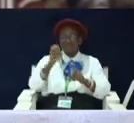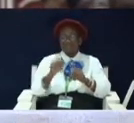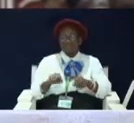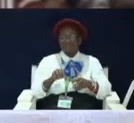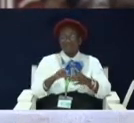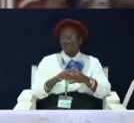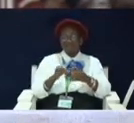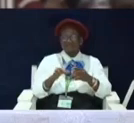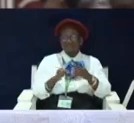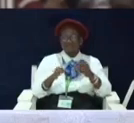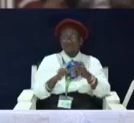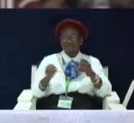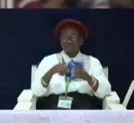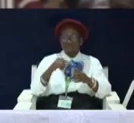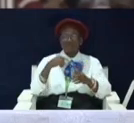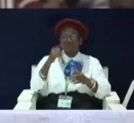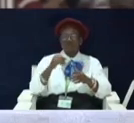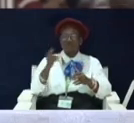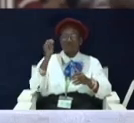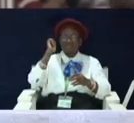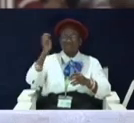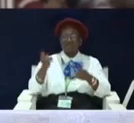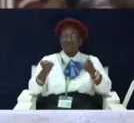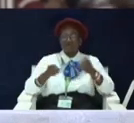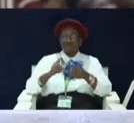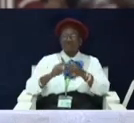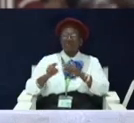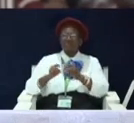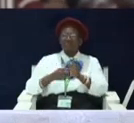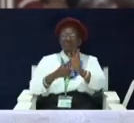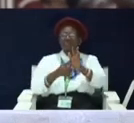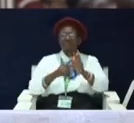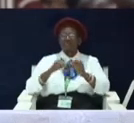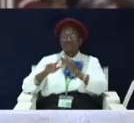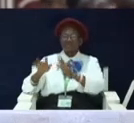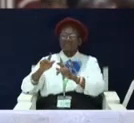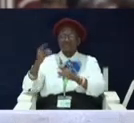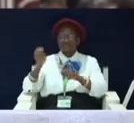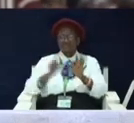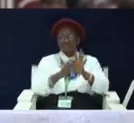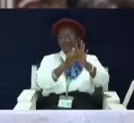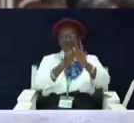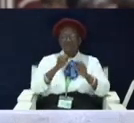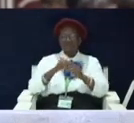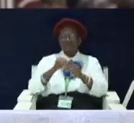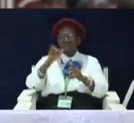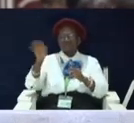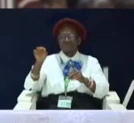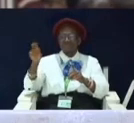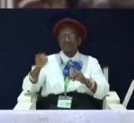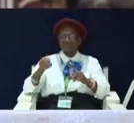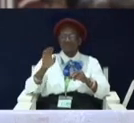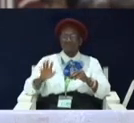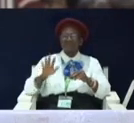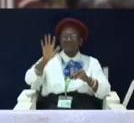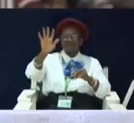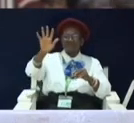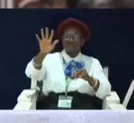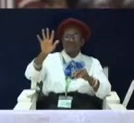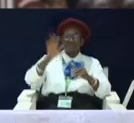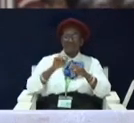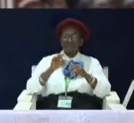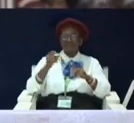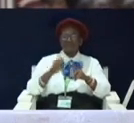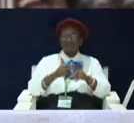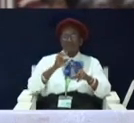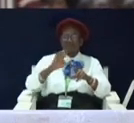to wu lati fun ni aluyo. I mean, for example, fun apere in John chapter 5 ni we Johanu ori karun from